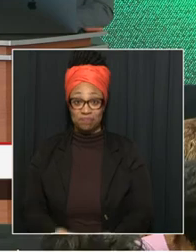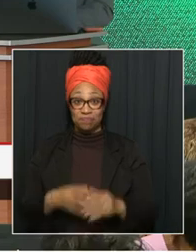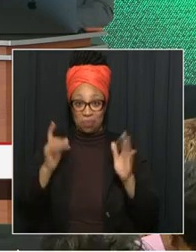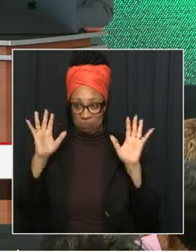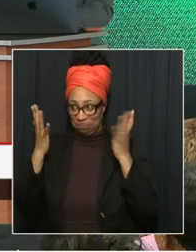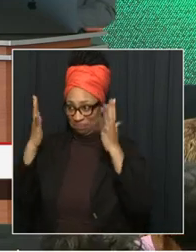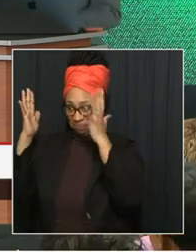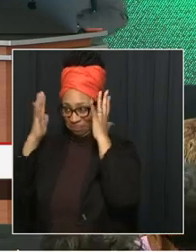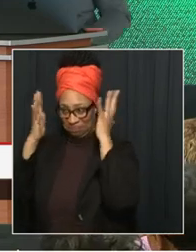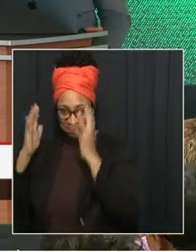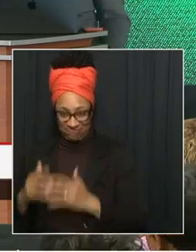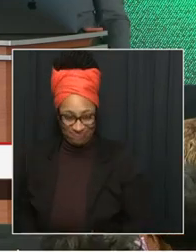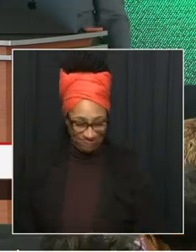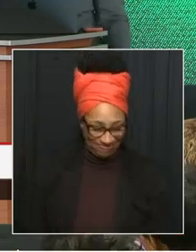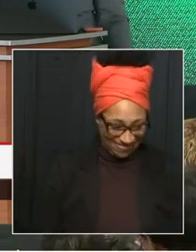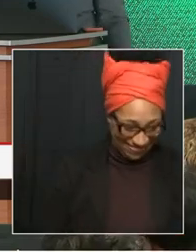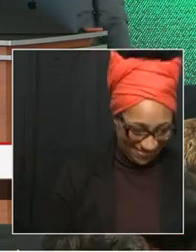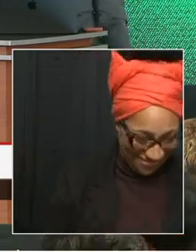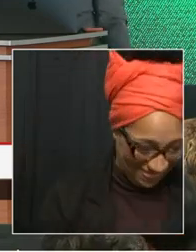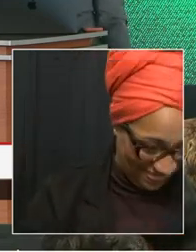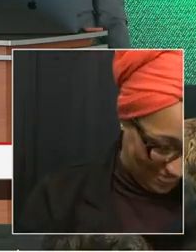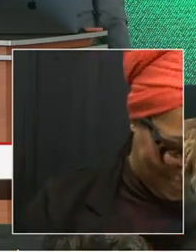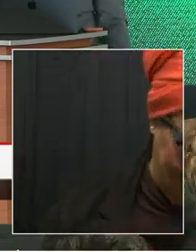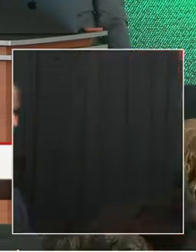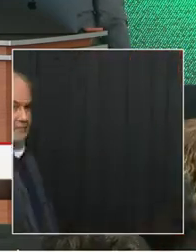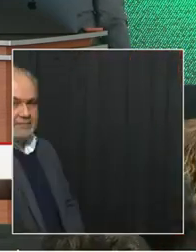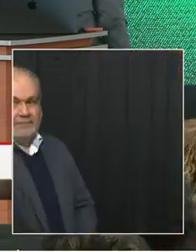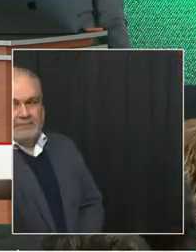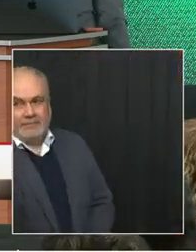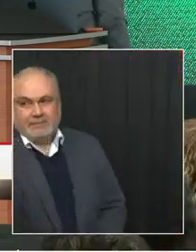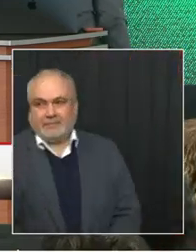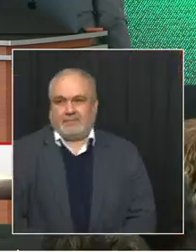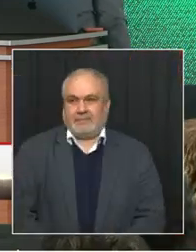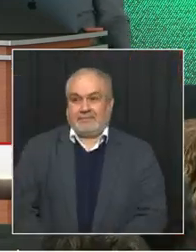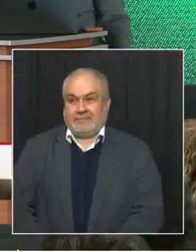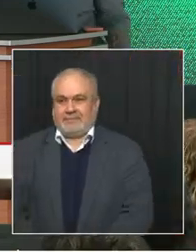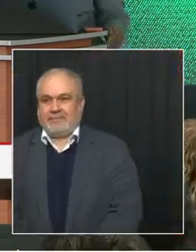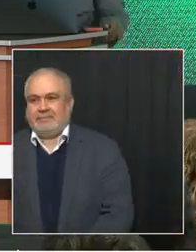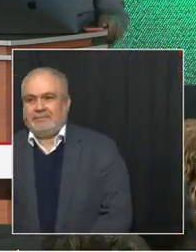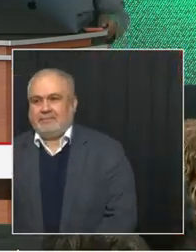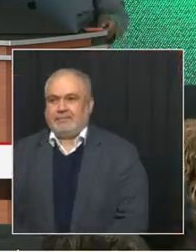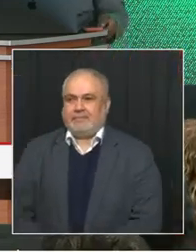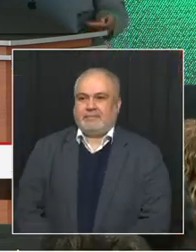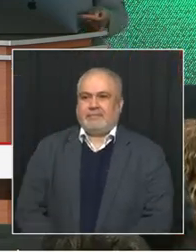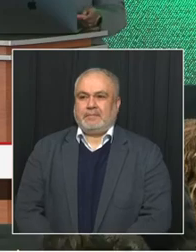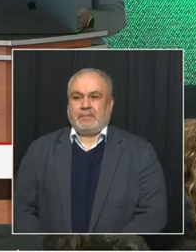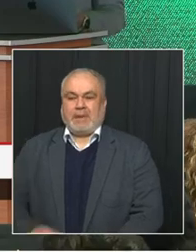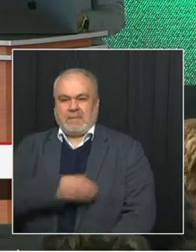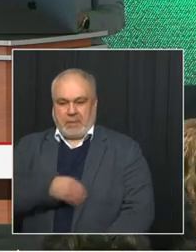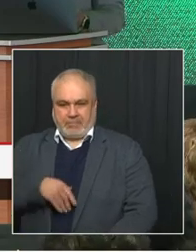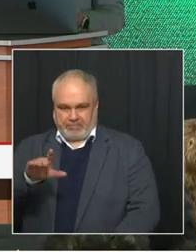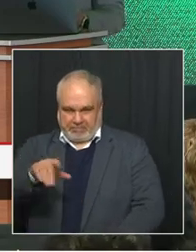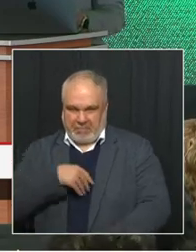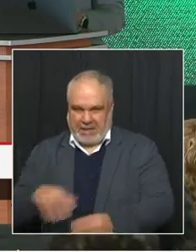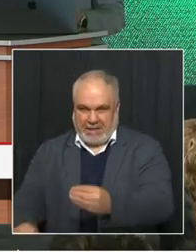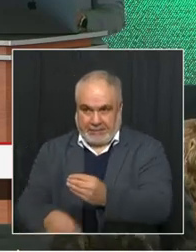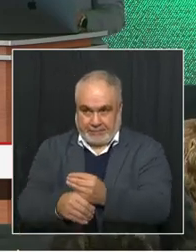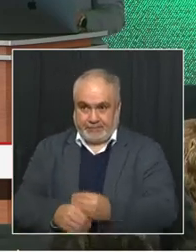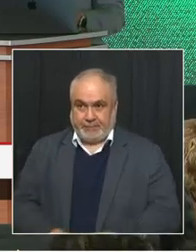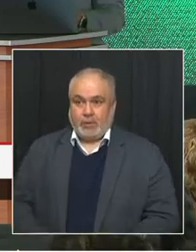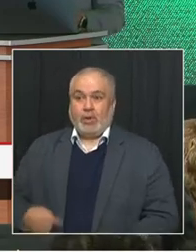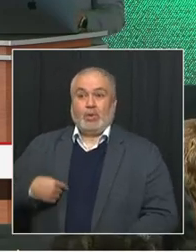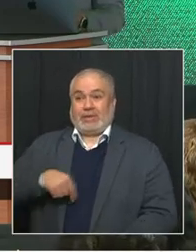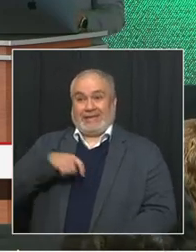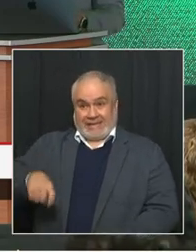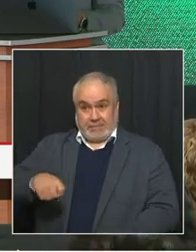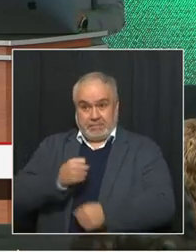we got to make sure, however, this is what I'm going to add. You remember the questions. This goes for you too. All